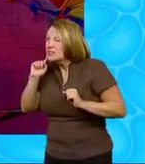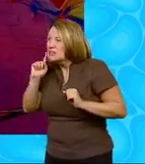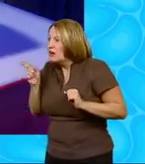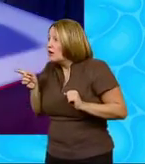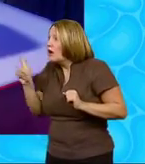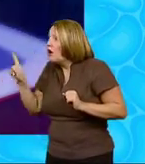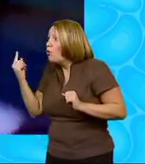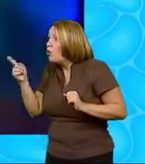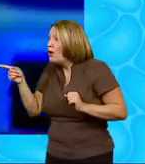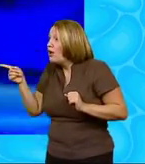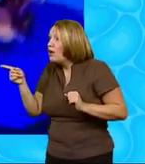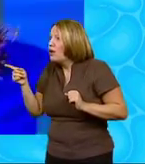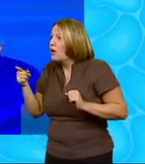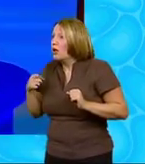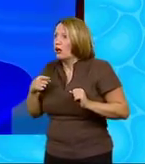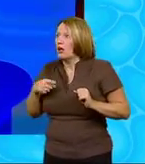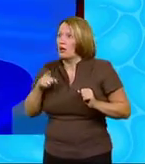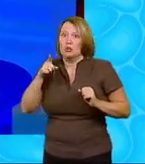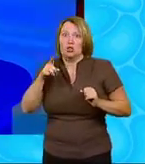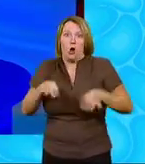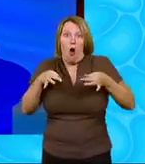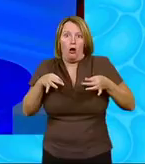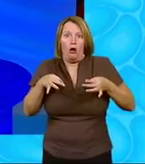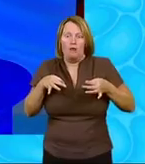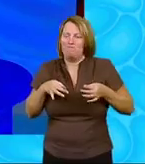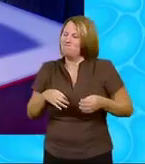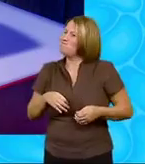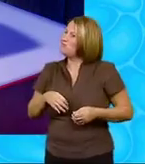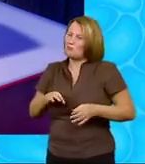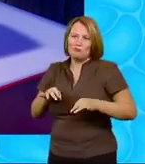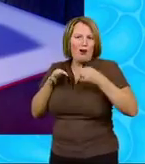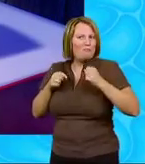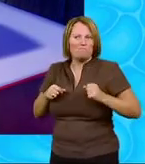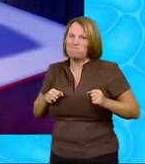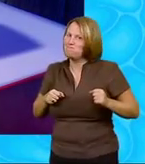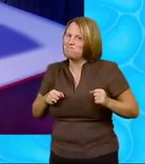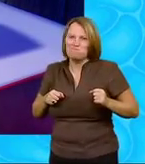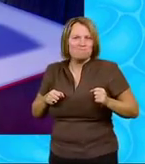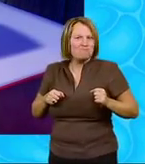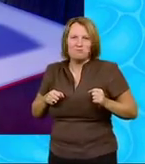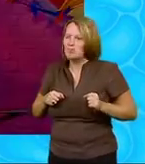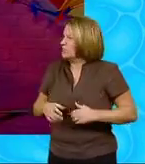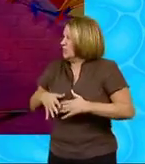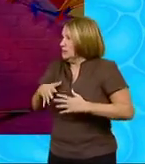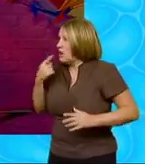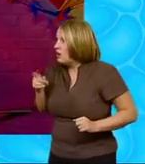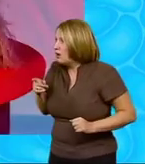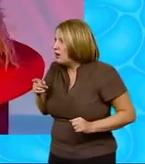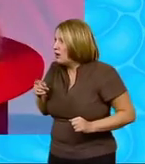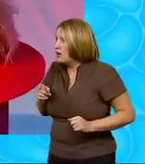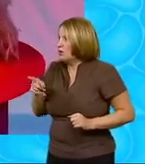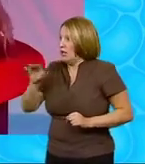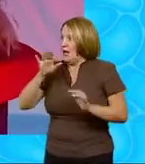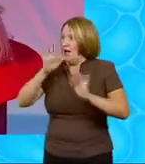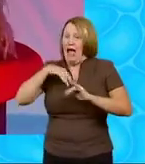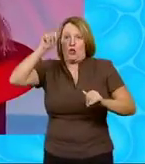Stick, first in on the buzzer again, yes. It's a sock. Not a sock. Who? Dib Dab.